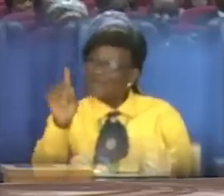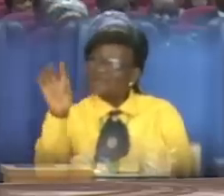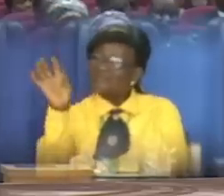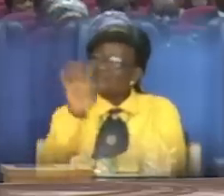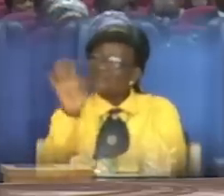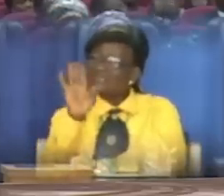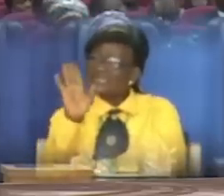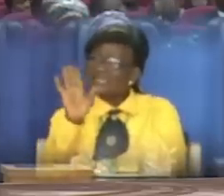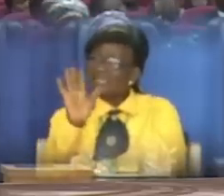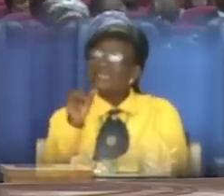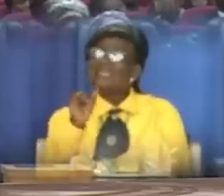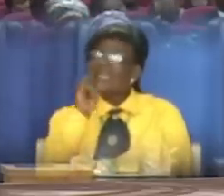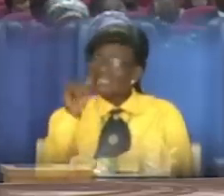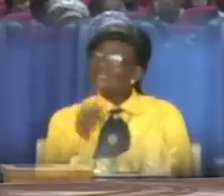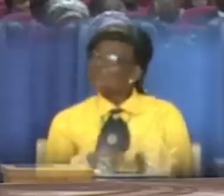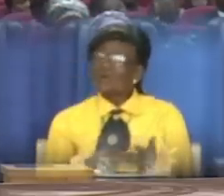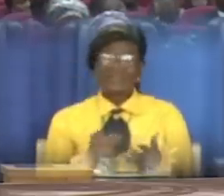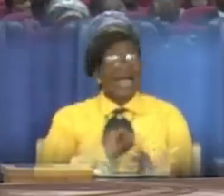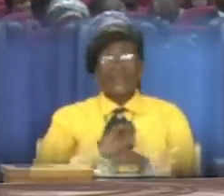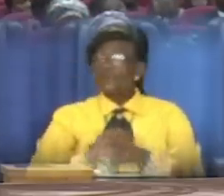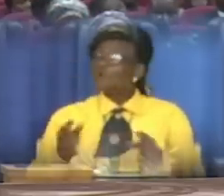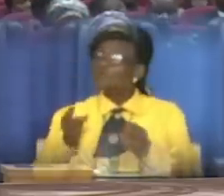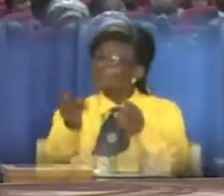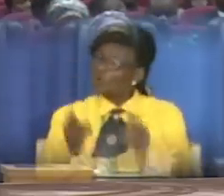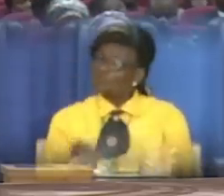That's the tree of good and evil.